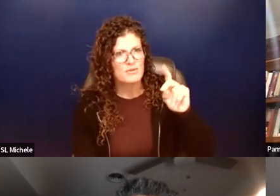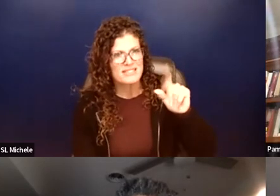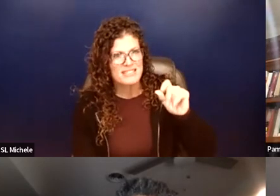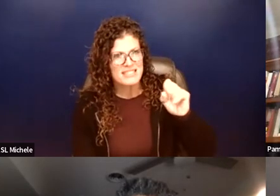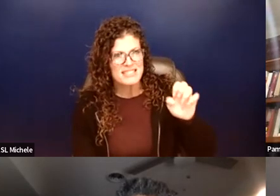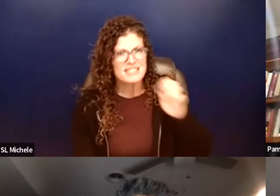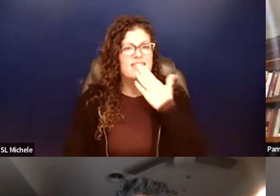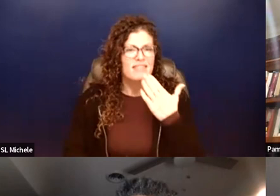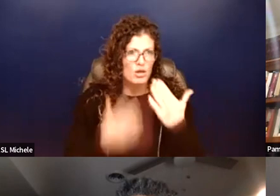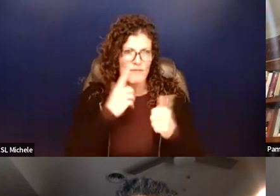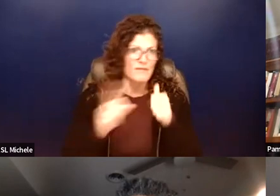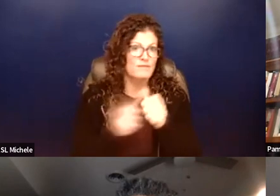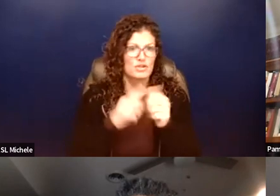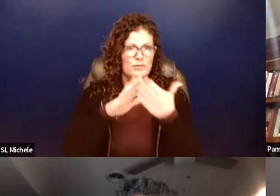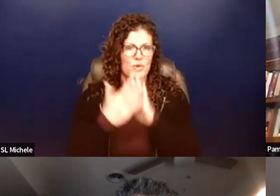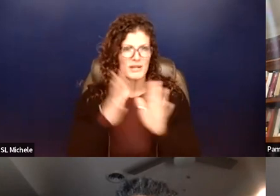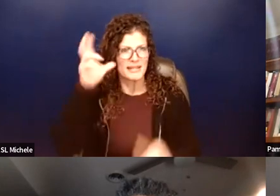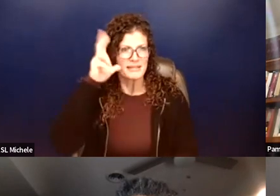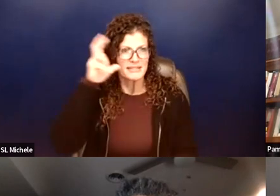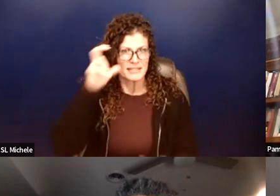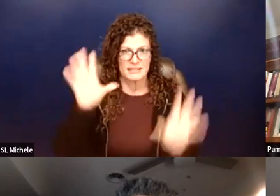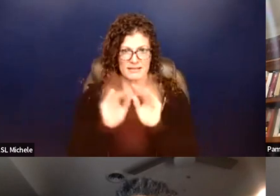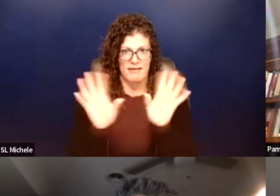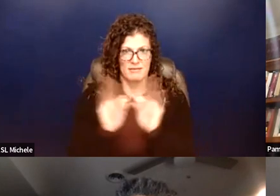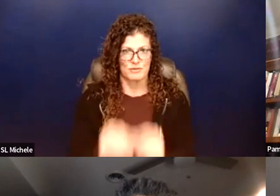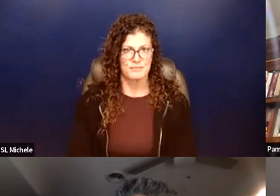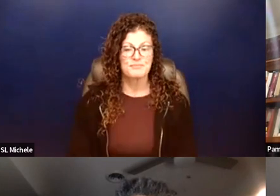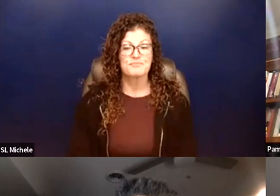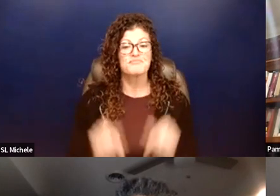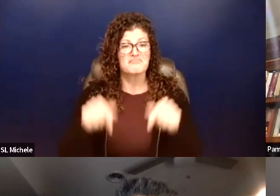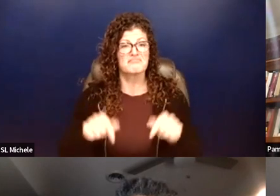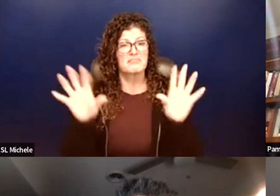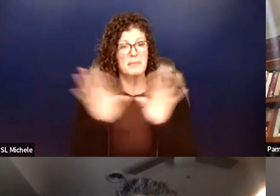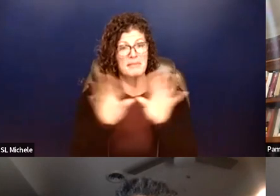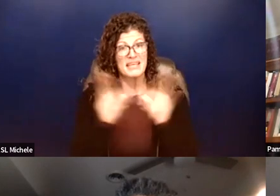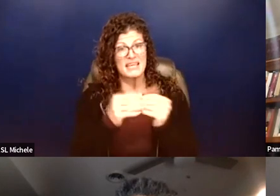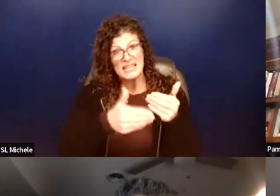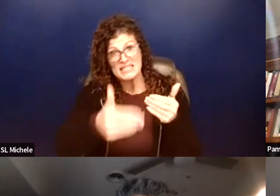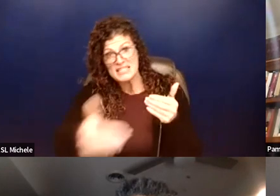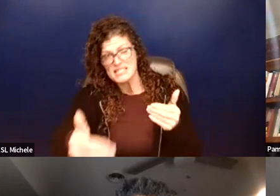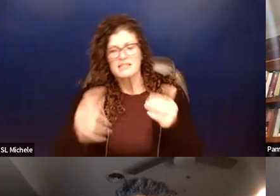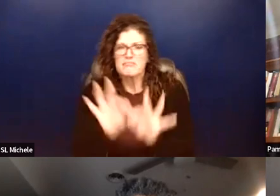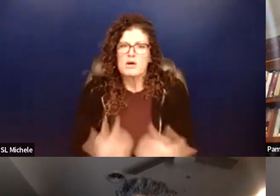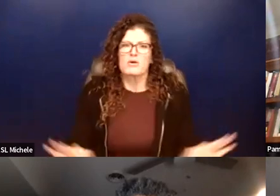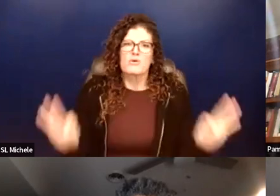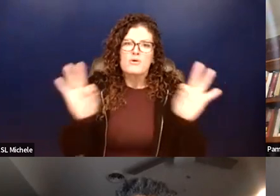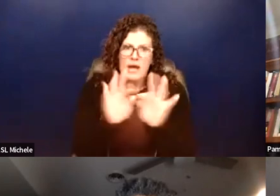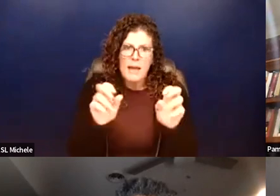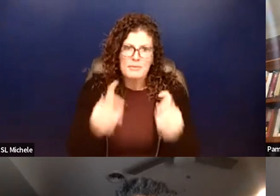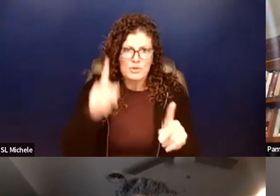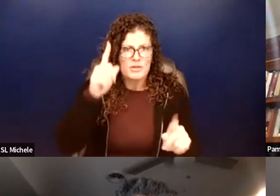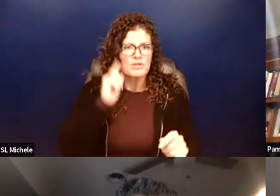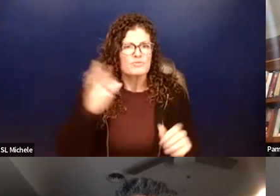the first of our community listening sessions. These sessions are critical opportunities to gather feedback from